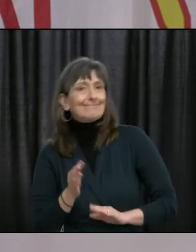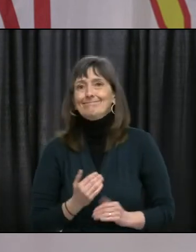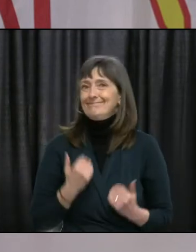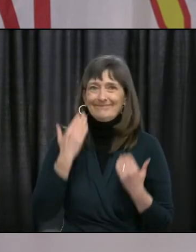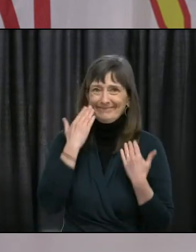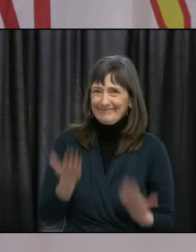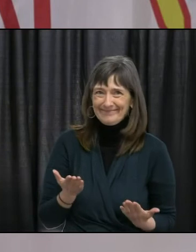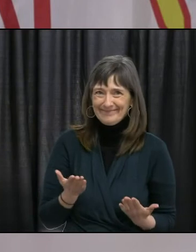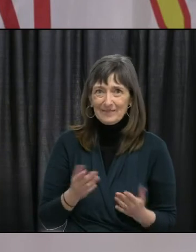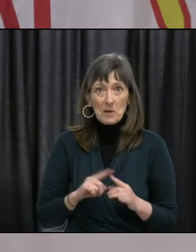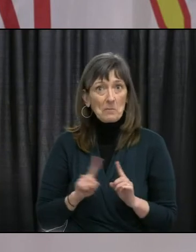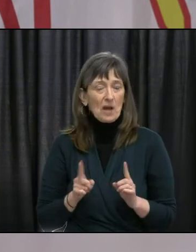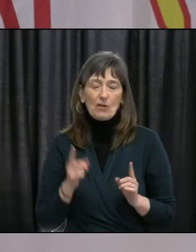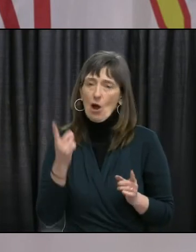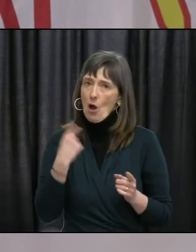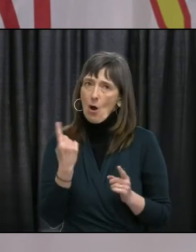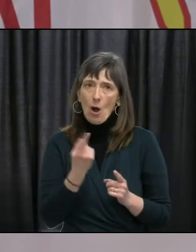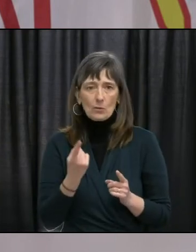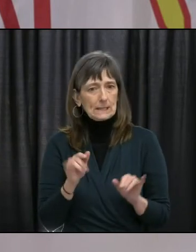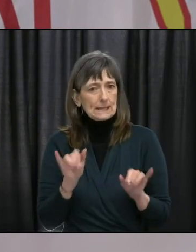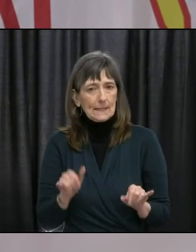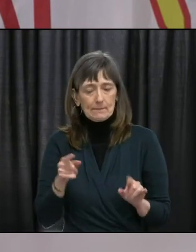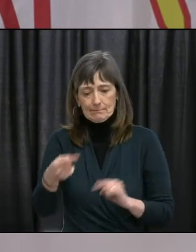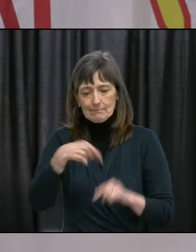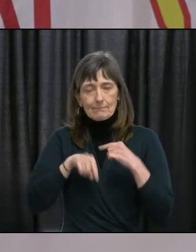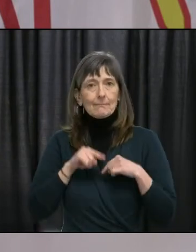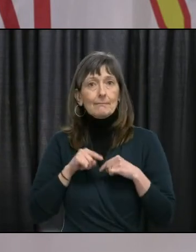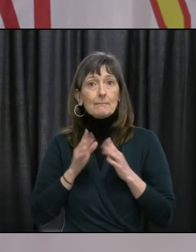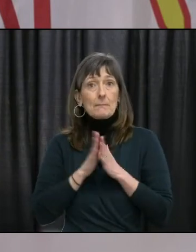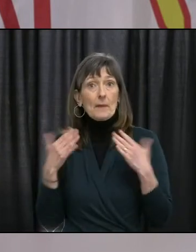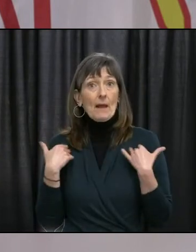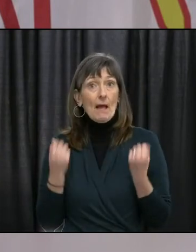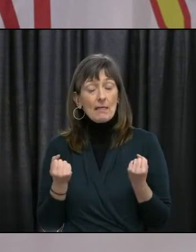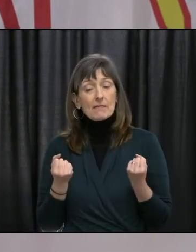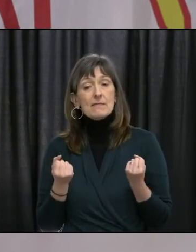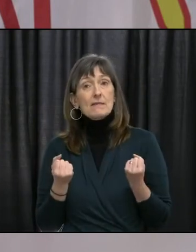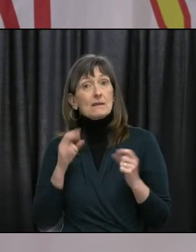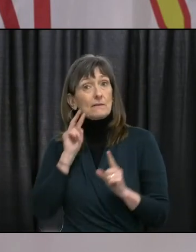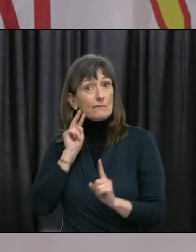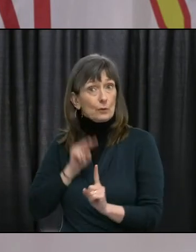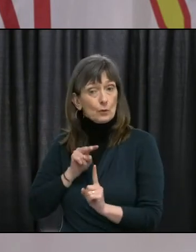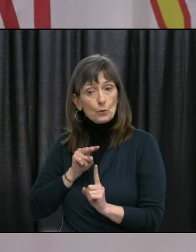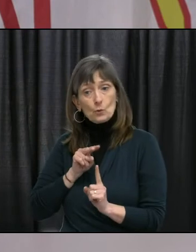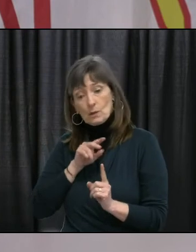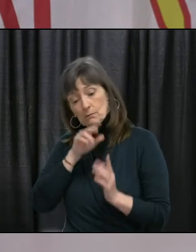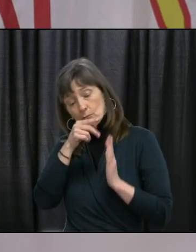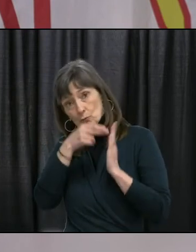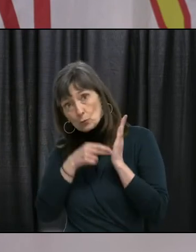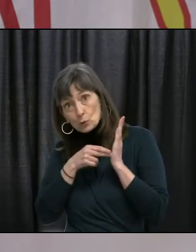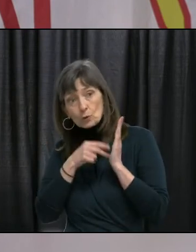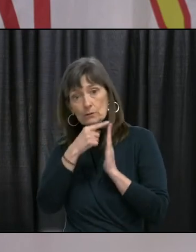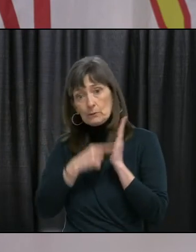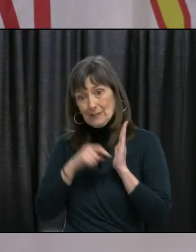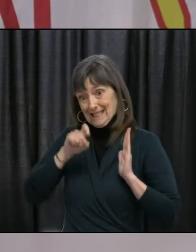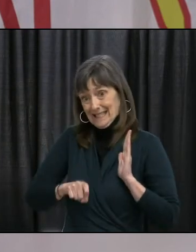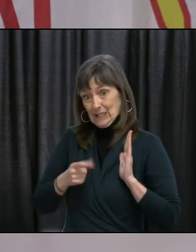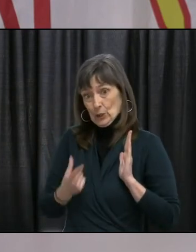So all we can do from a public health point of view is provide that advice. And then we have